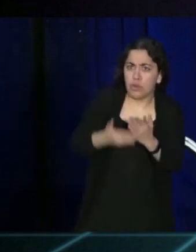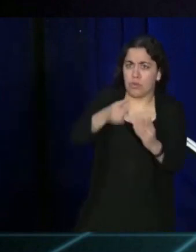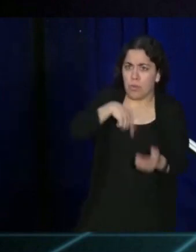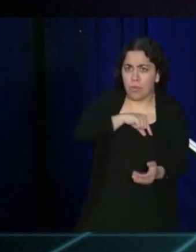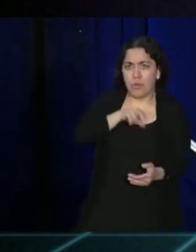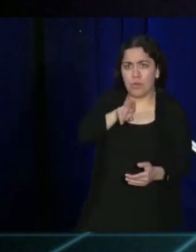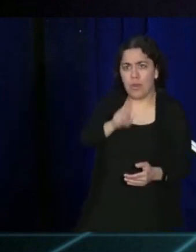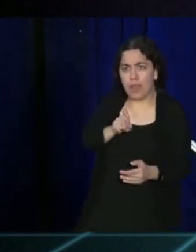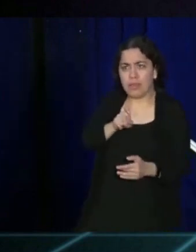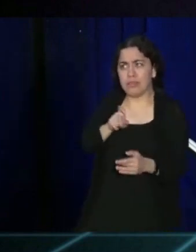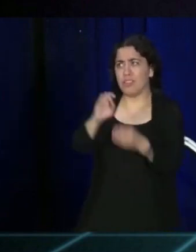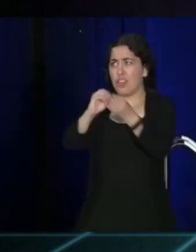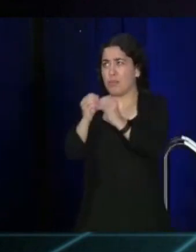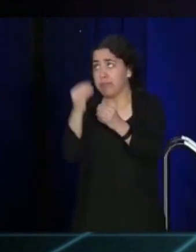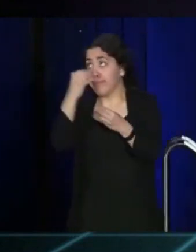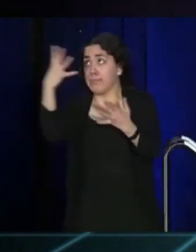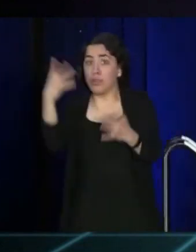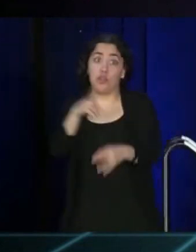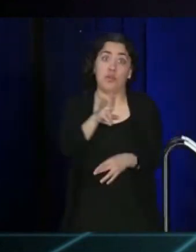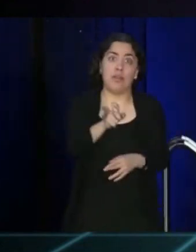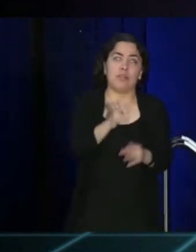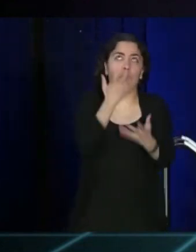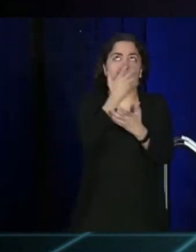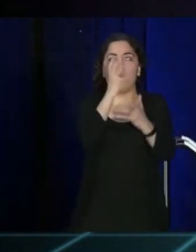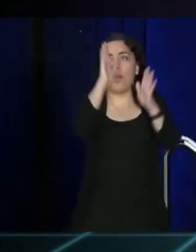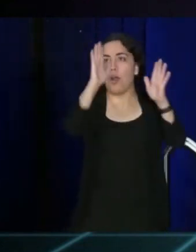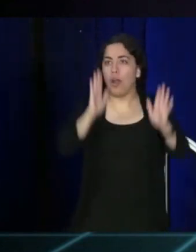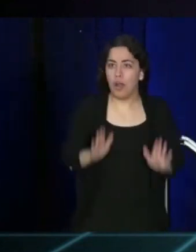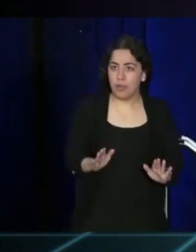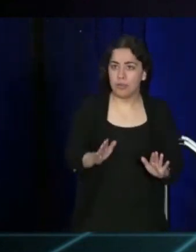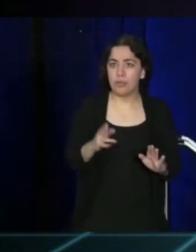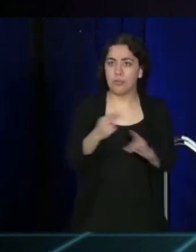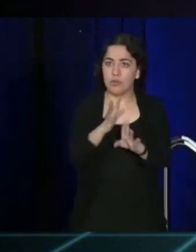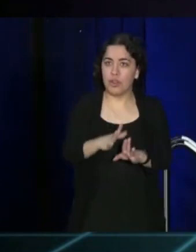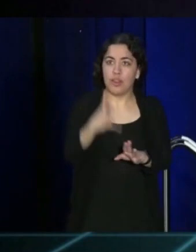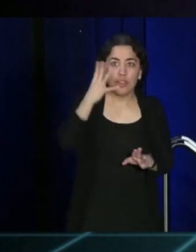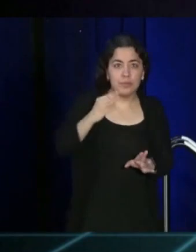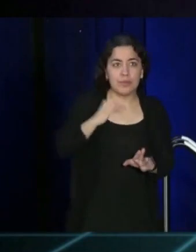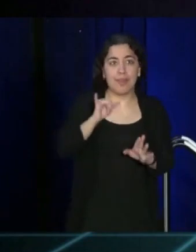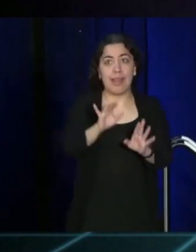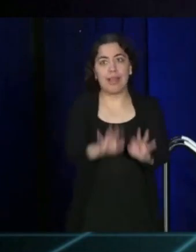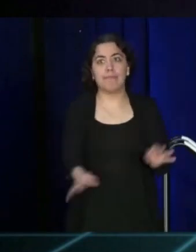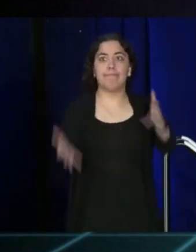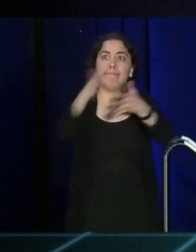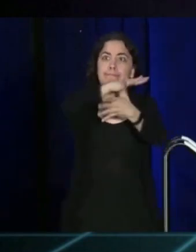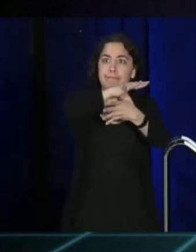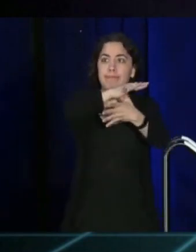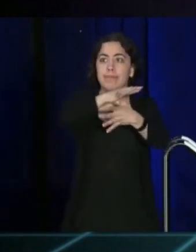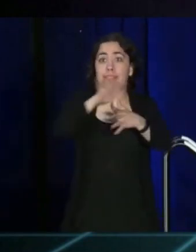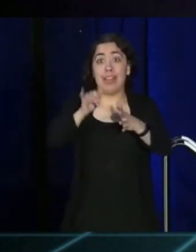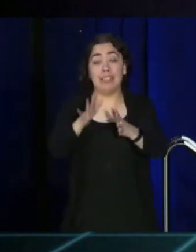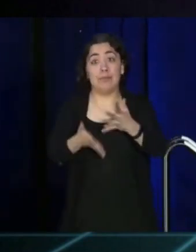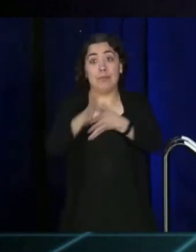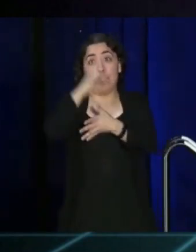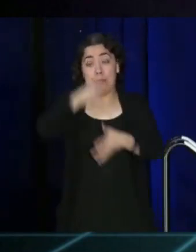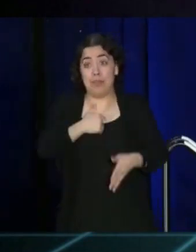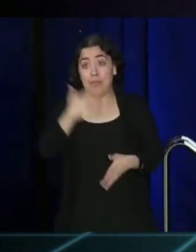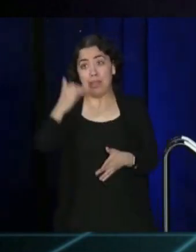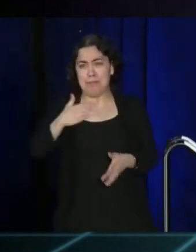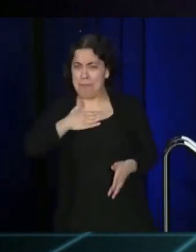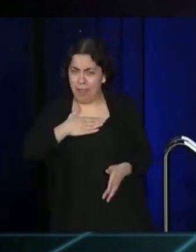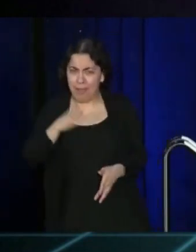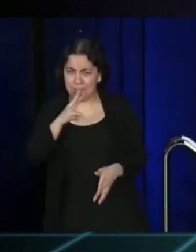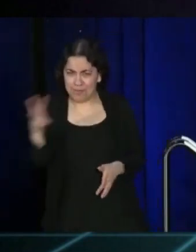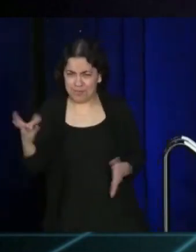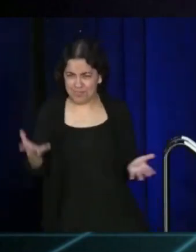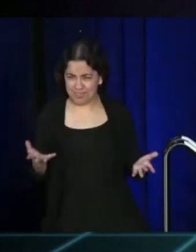is awesome. At least I like it, and that's all that matters because it's my website, folks. So yeah, I like the way